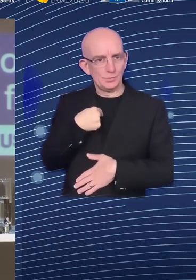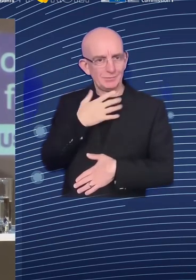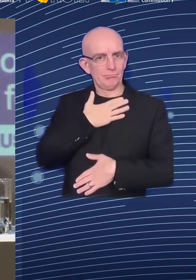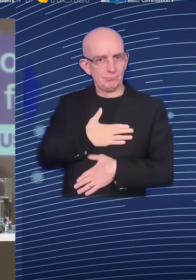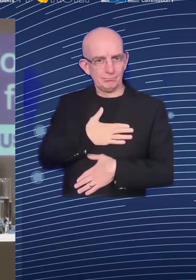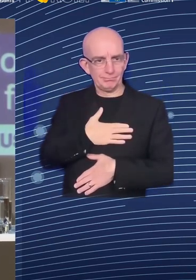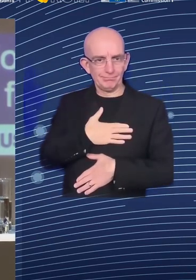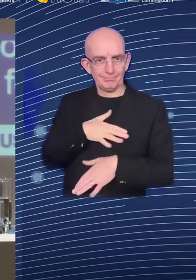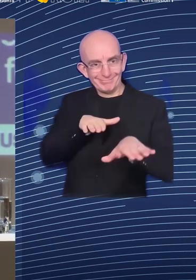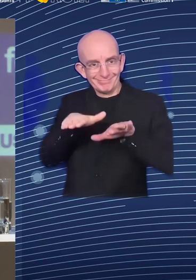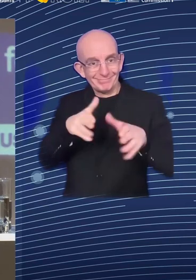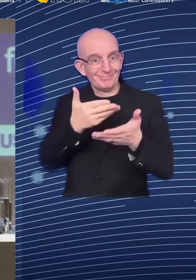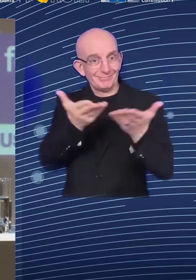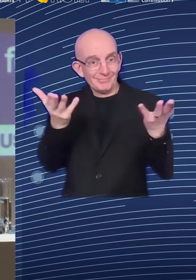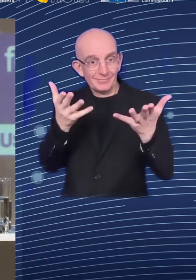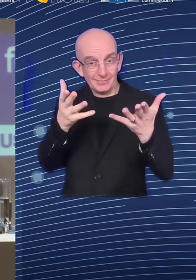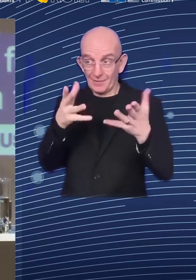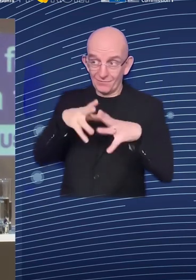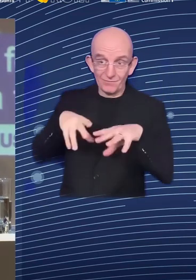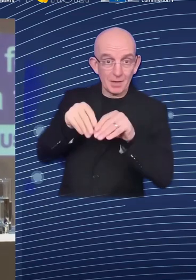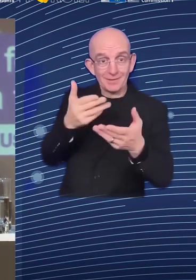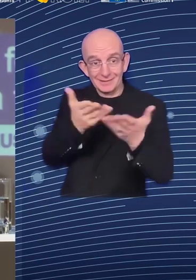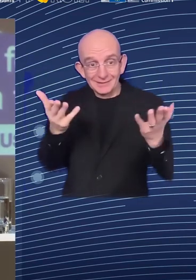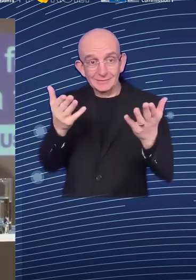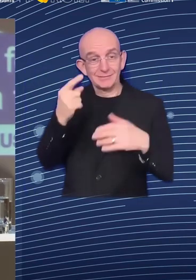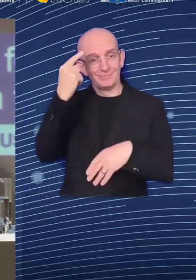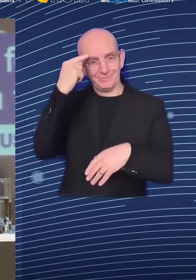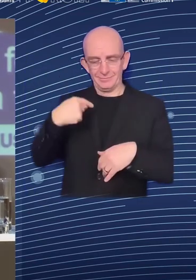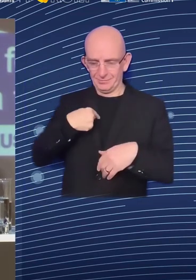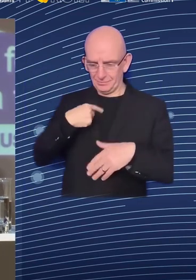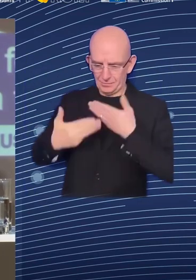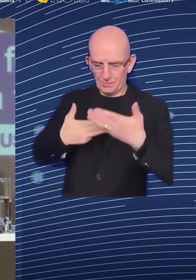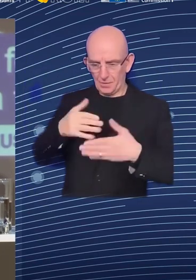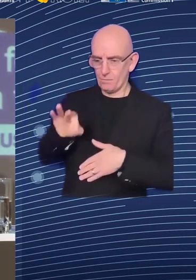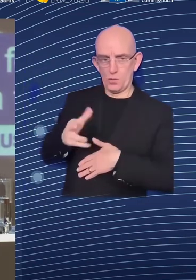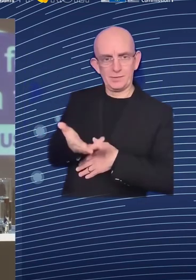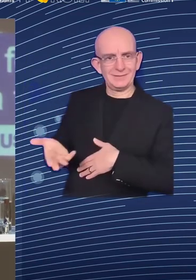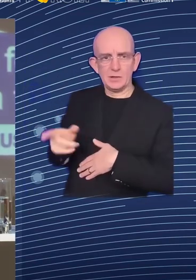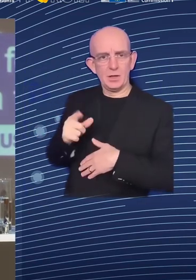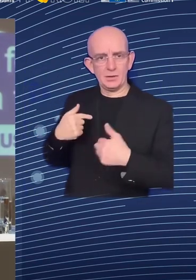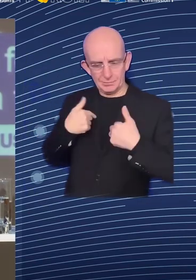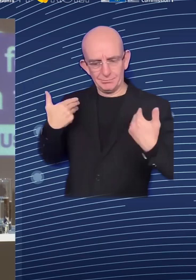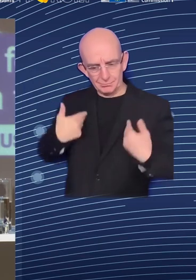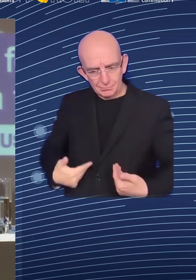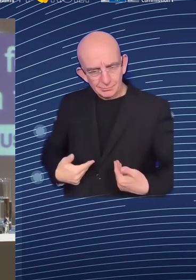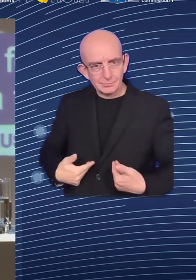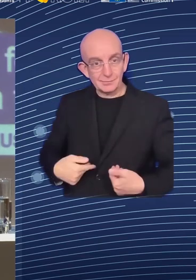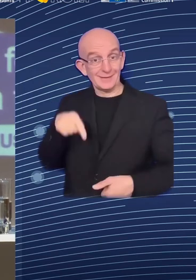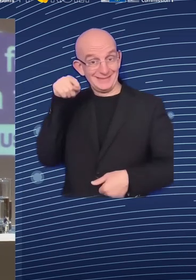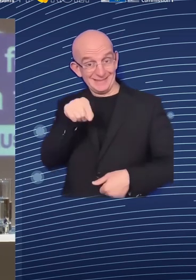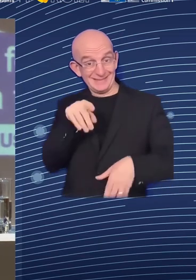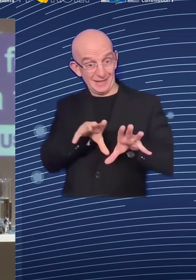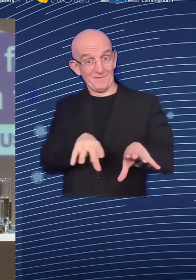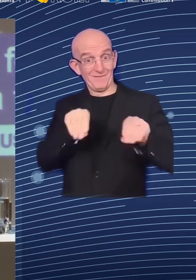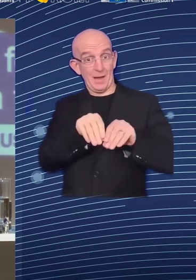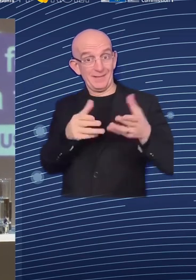the parents. Through the parents' pretext, the parents' excuse. But to